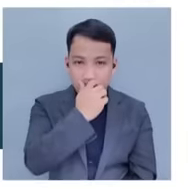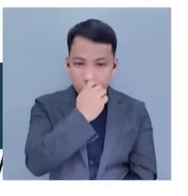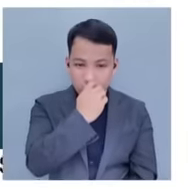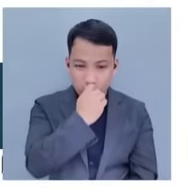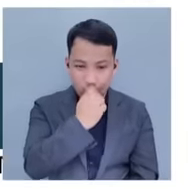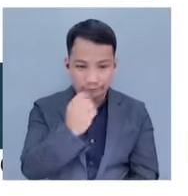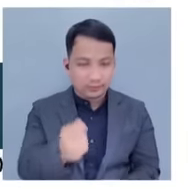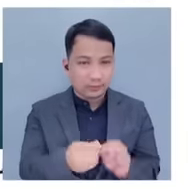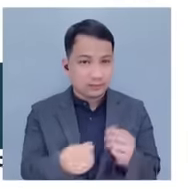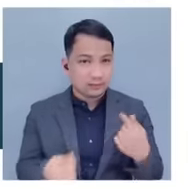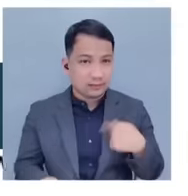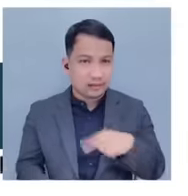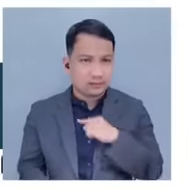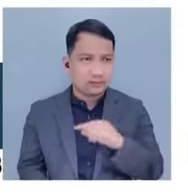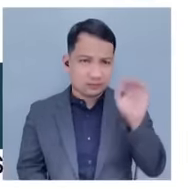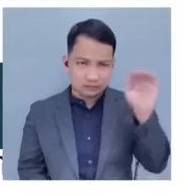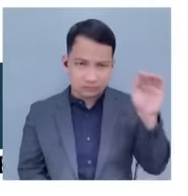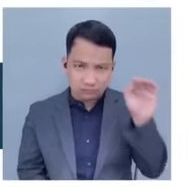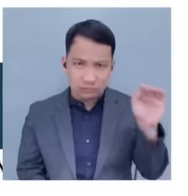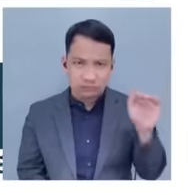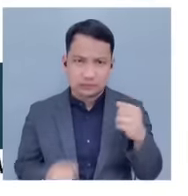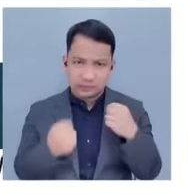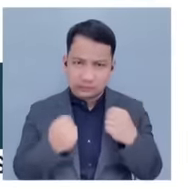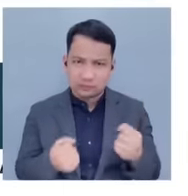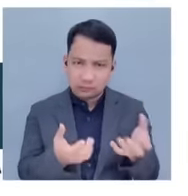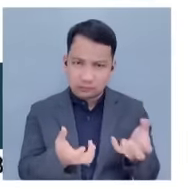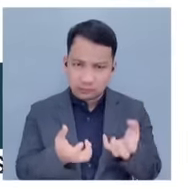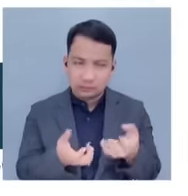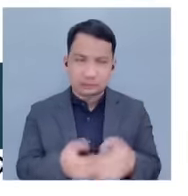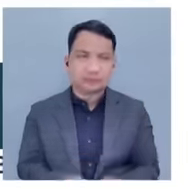lobby for this. Mm-mm. I think,